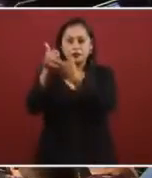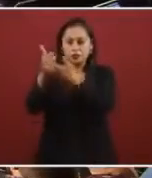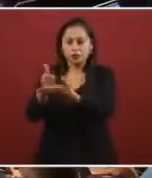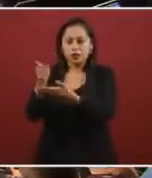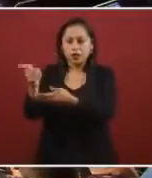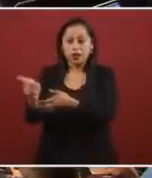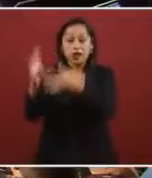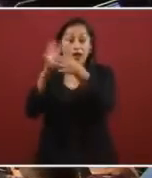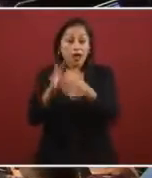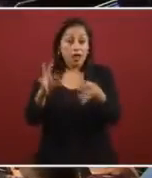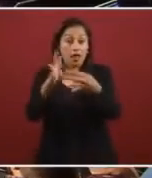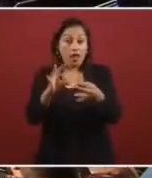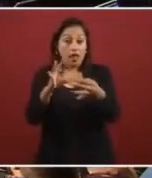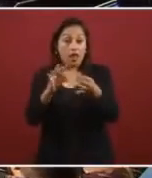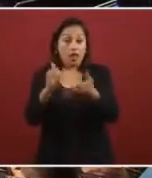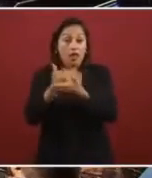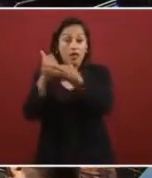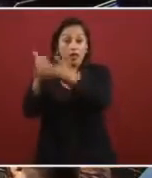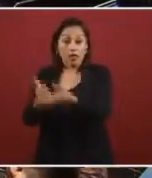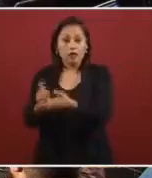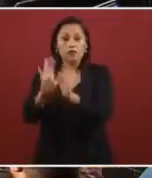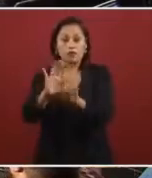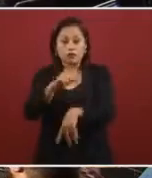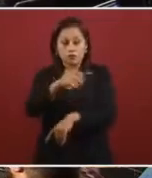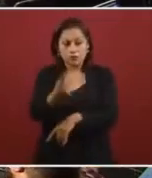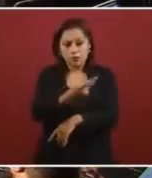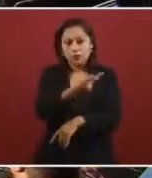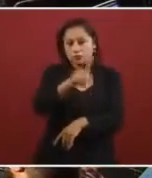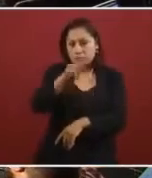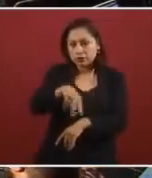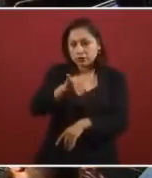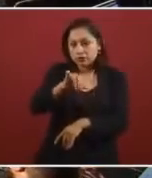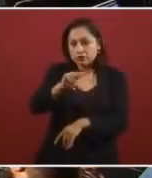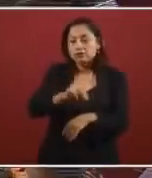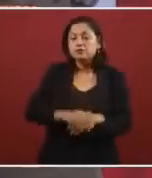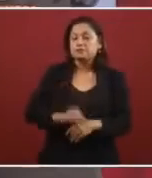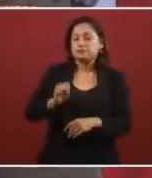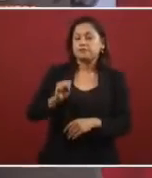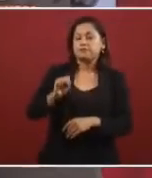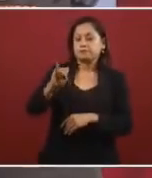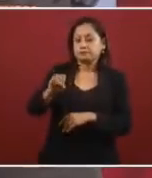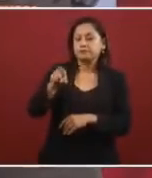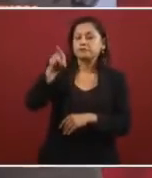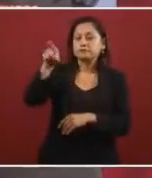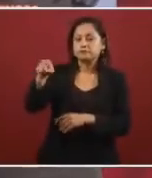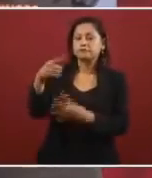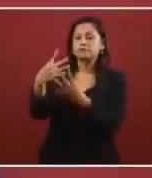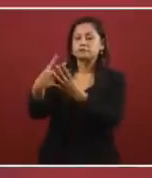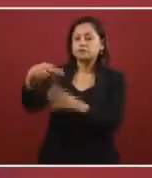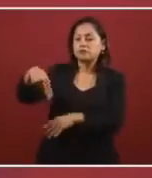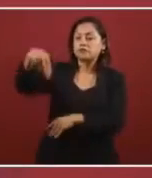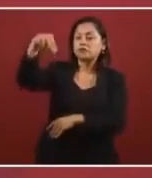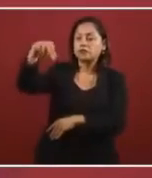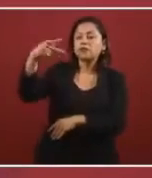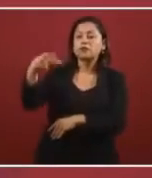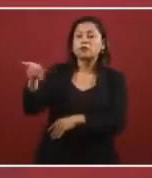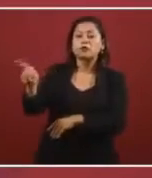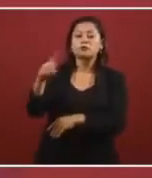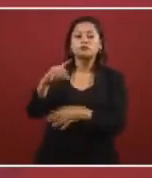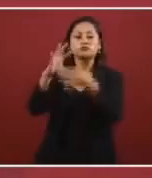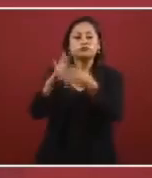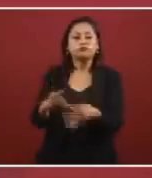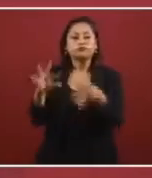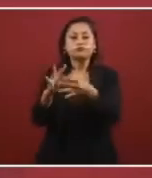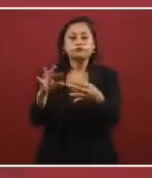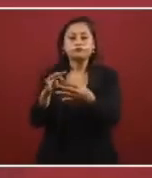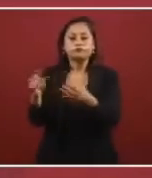So someone, they were asking... Yes, someone that was transferred to ask, I do not